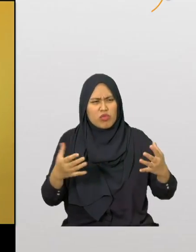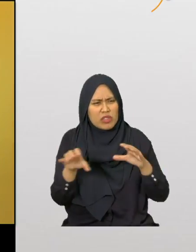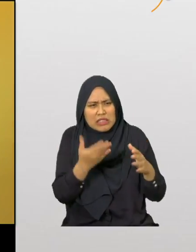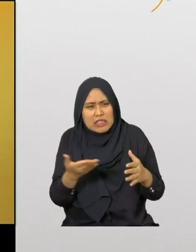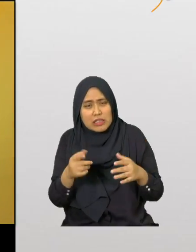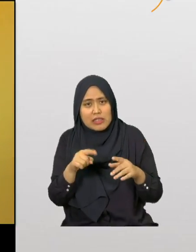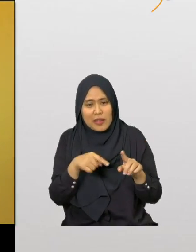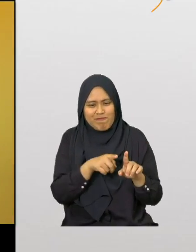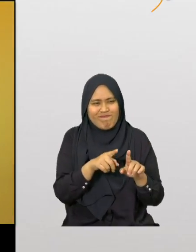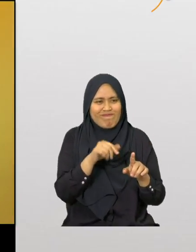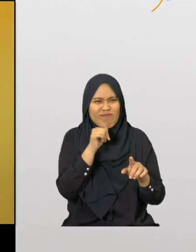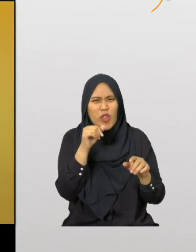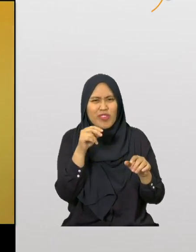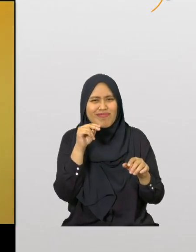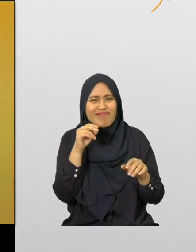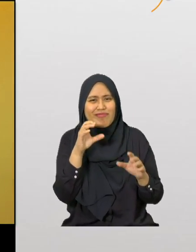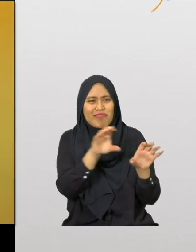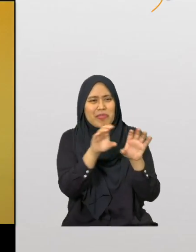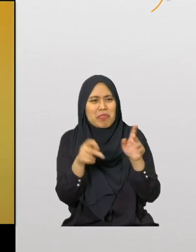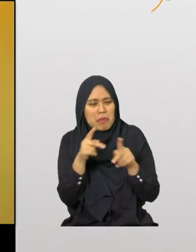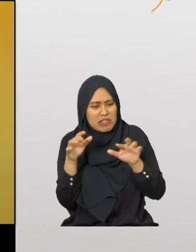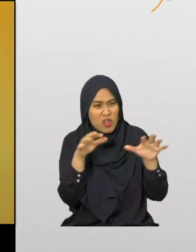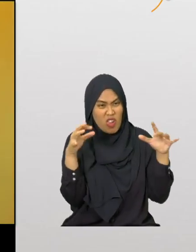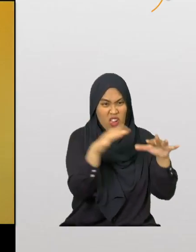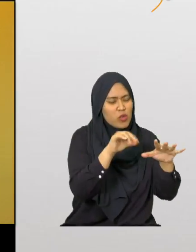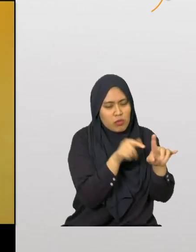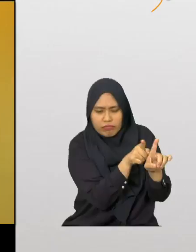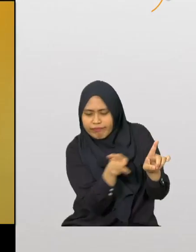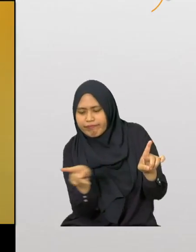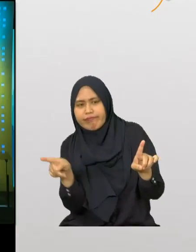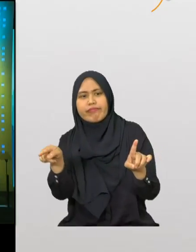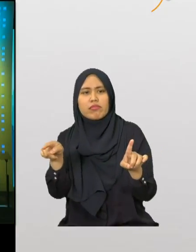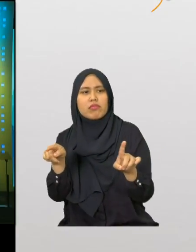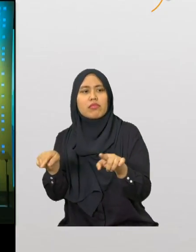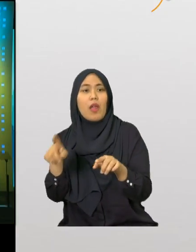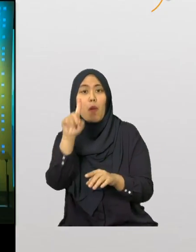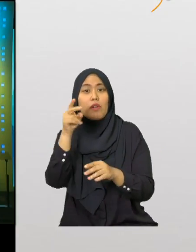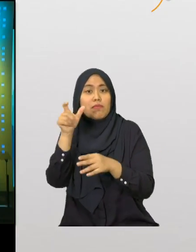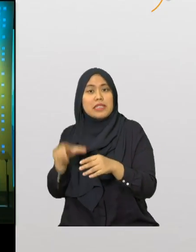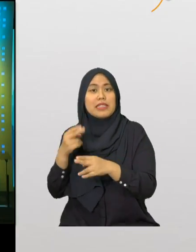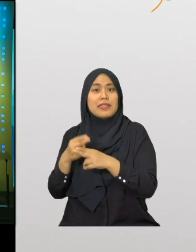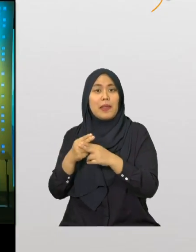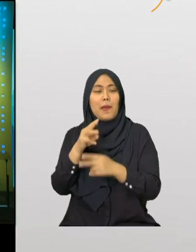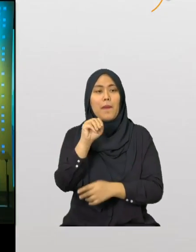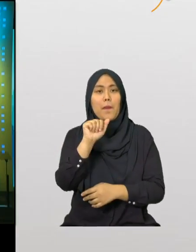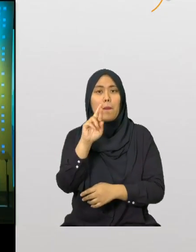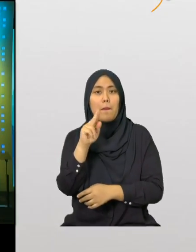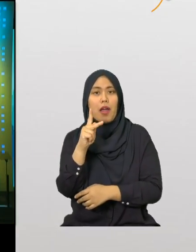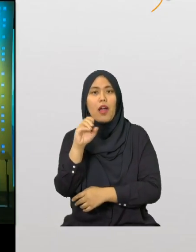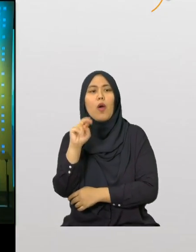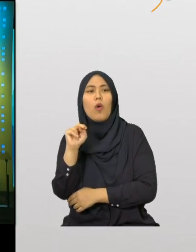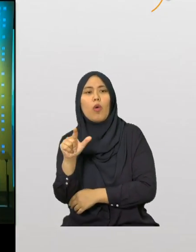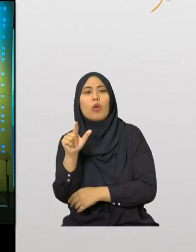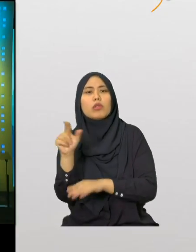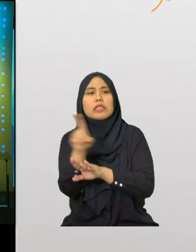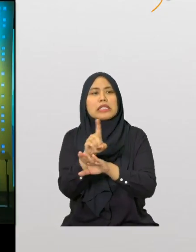traveled, excelling in their own fields. One of them is Mark Ong, an artist who designs